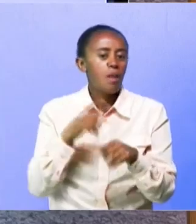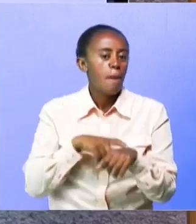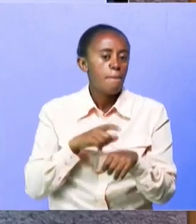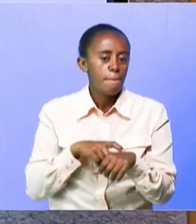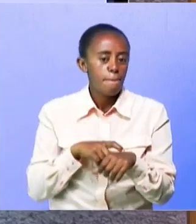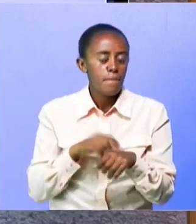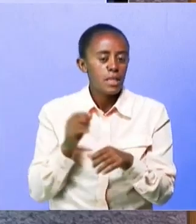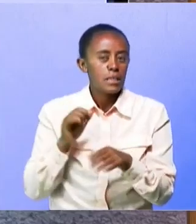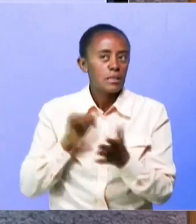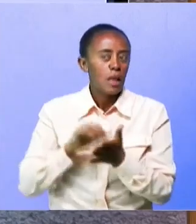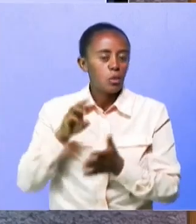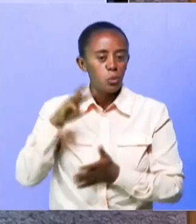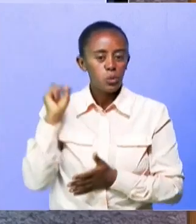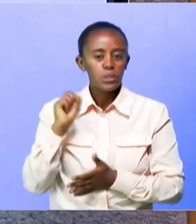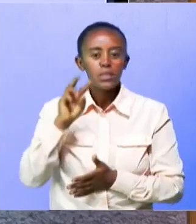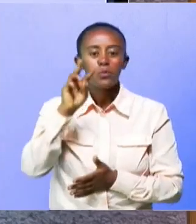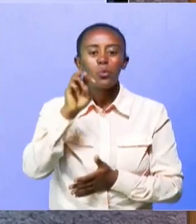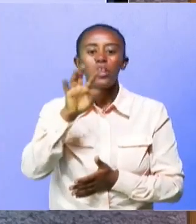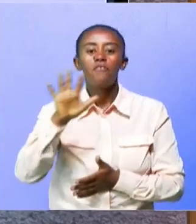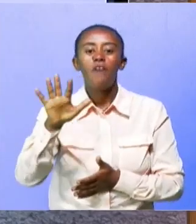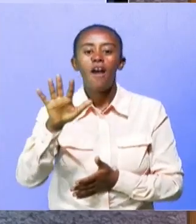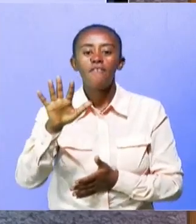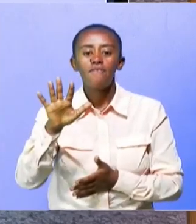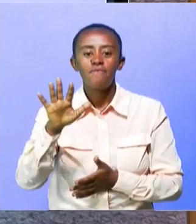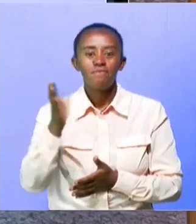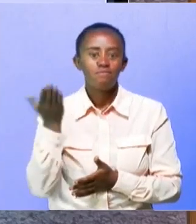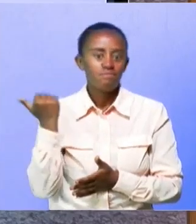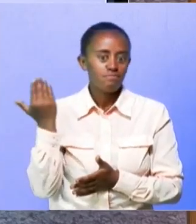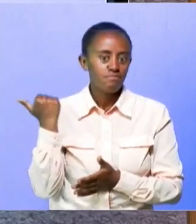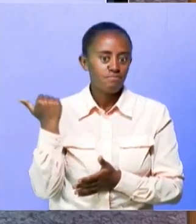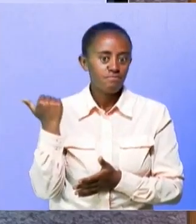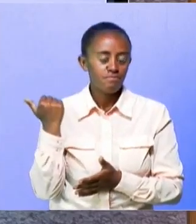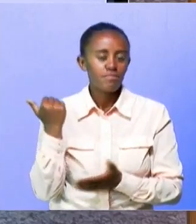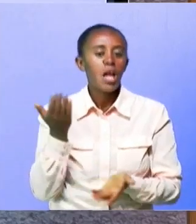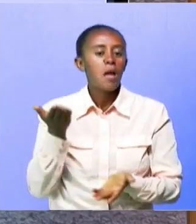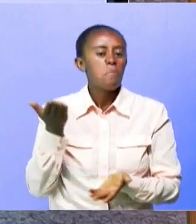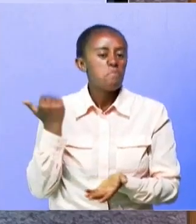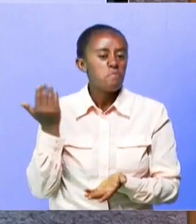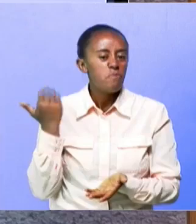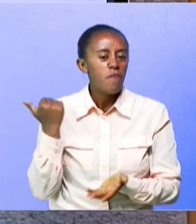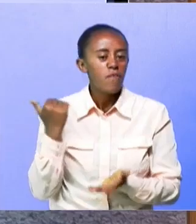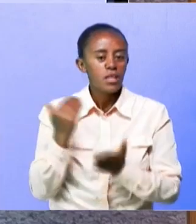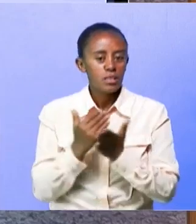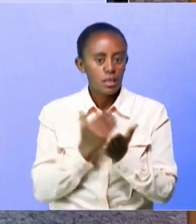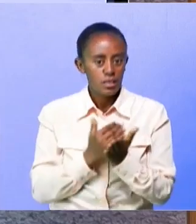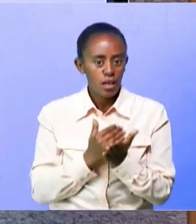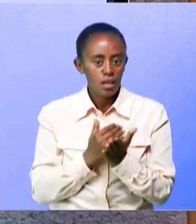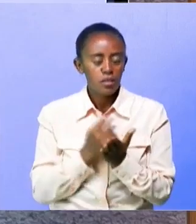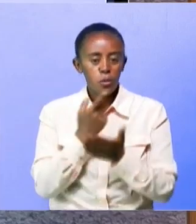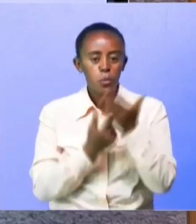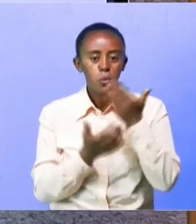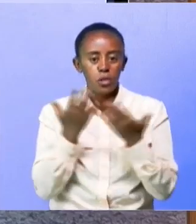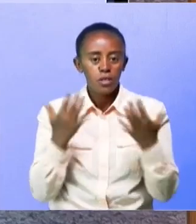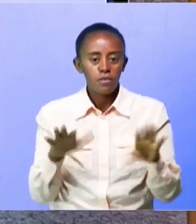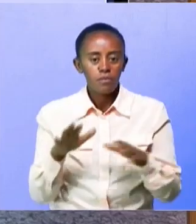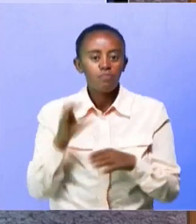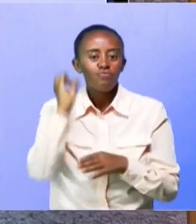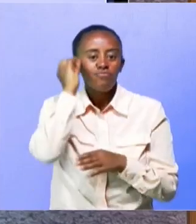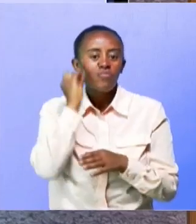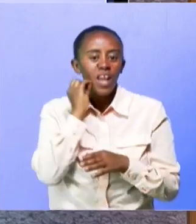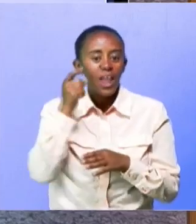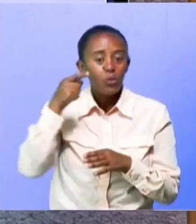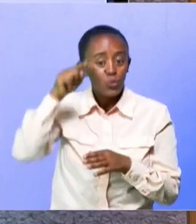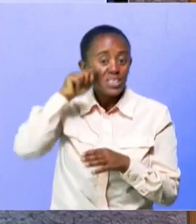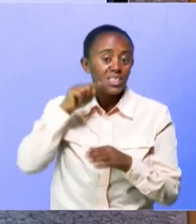That was lesson 25. In the previous lesson, we were talking about gender equality, that